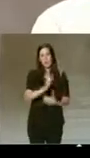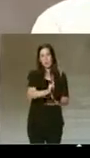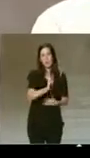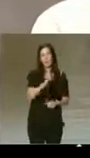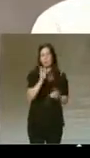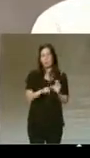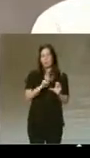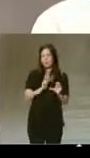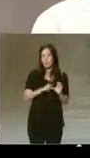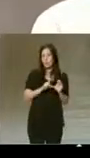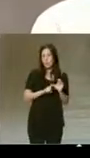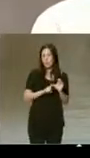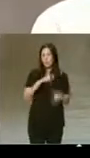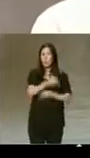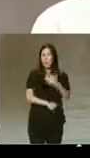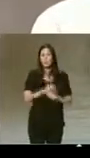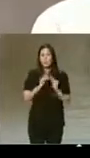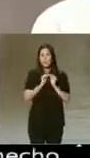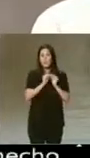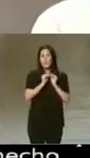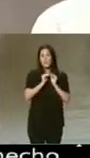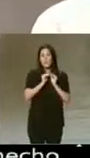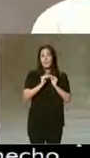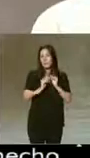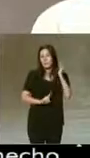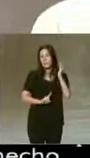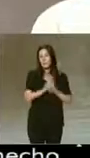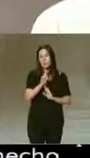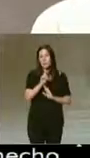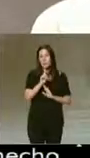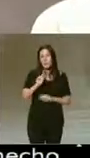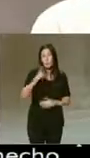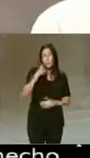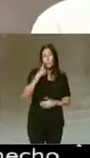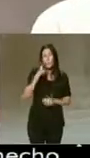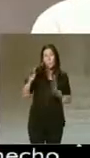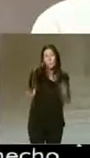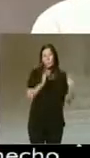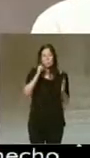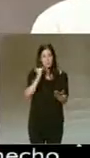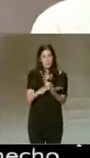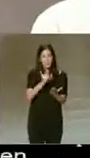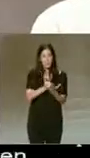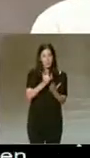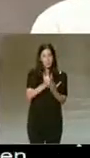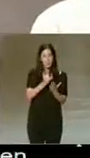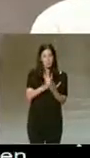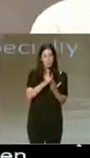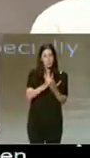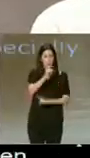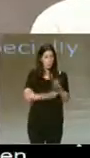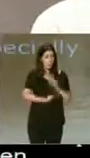people with impairments should be part of the development, especially they should be part of